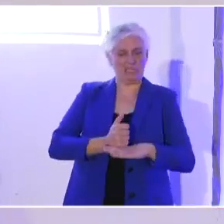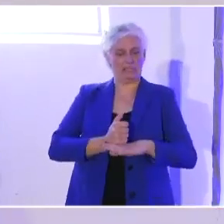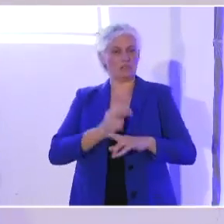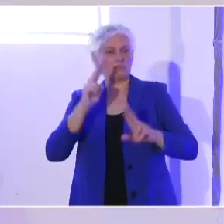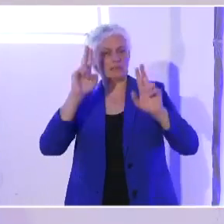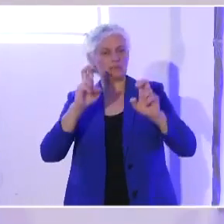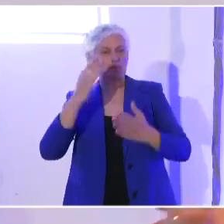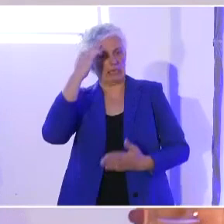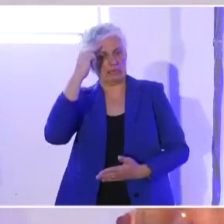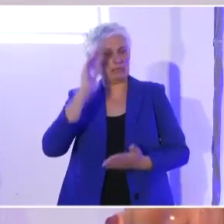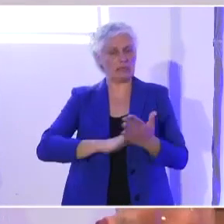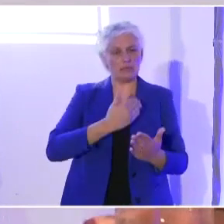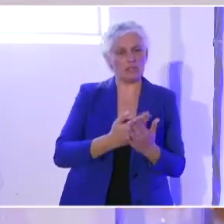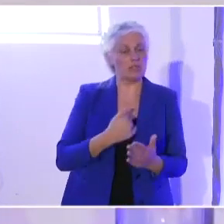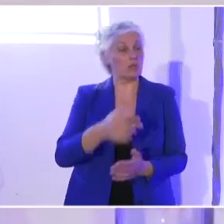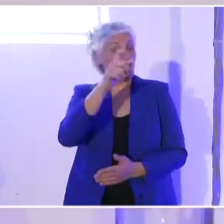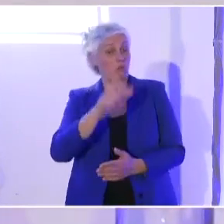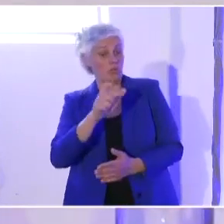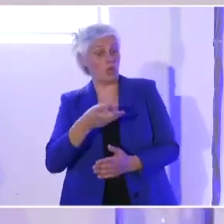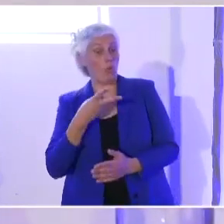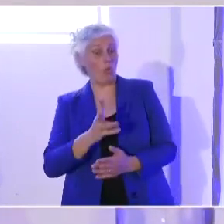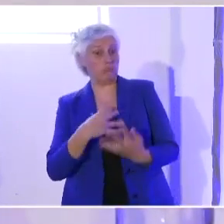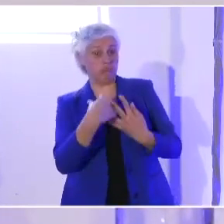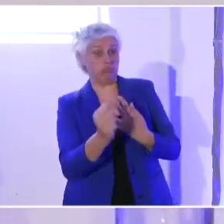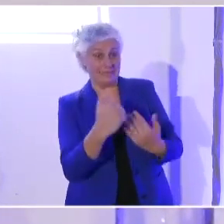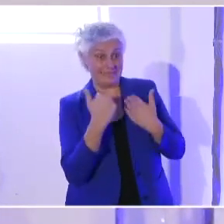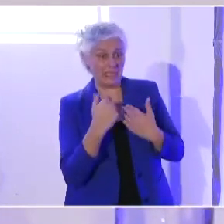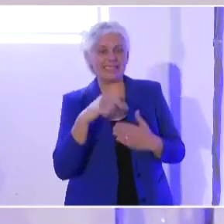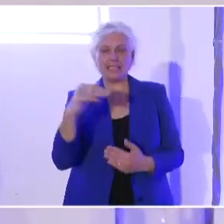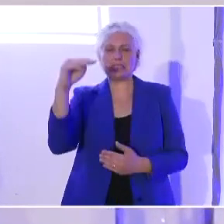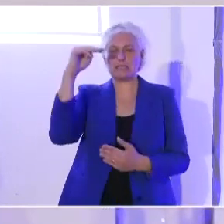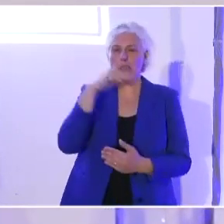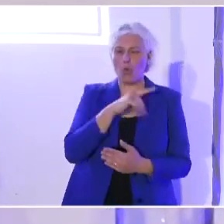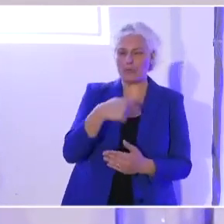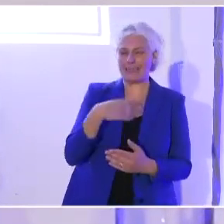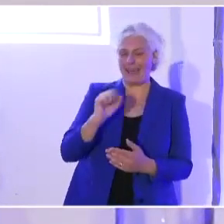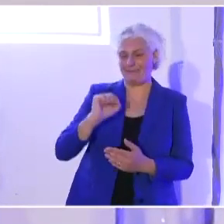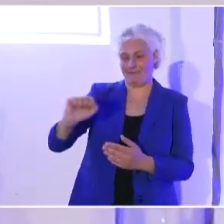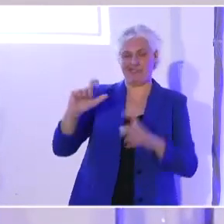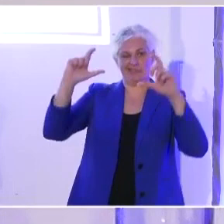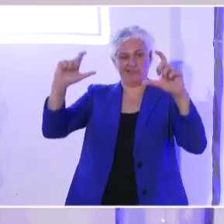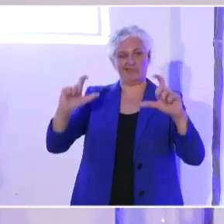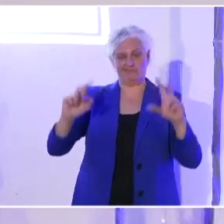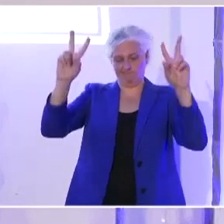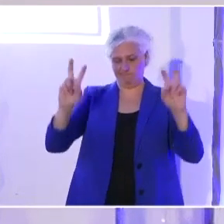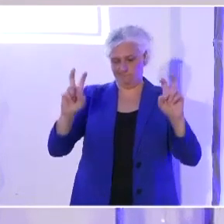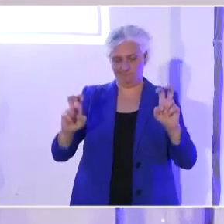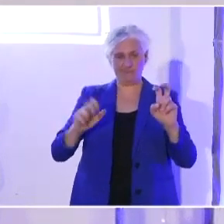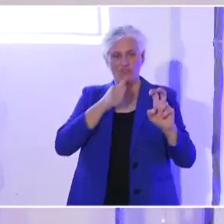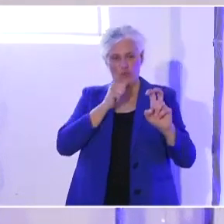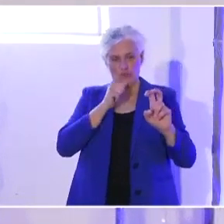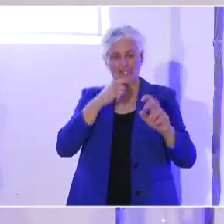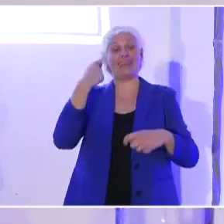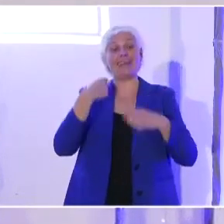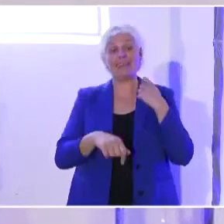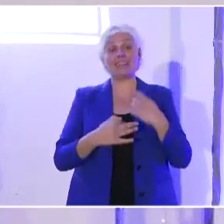big calls, you know, is this a personal data breach or not, it's really important to have that DPC interpretation in mind. Because the fact that